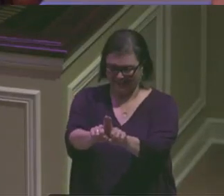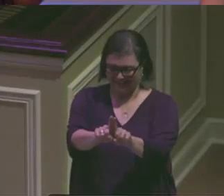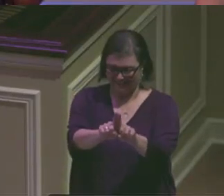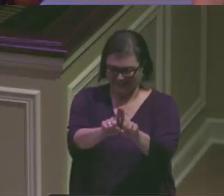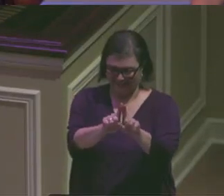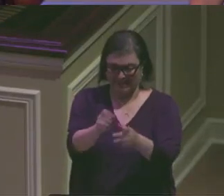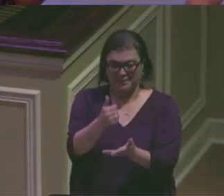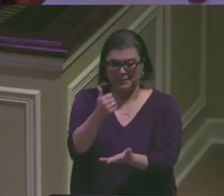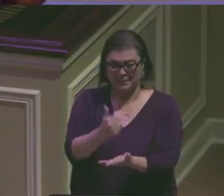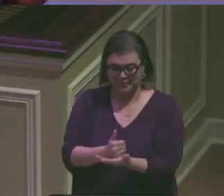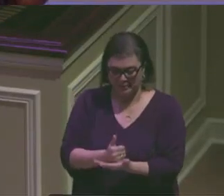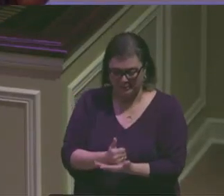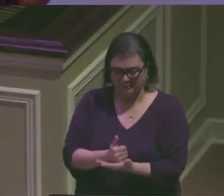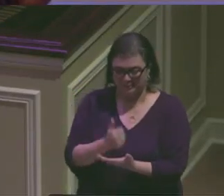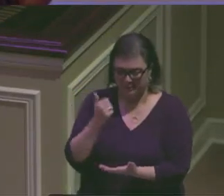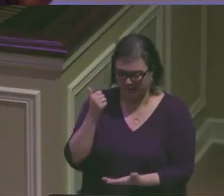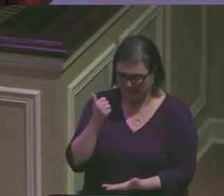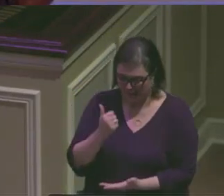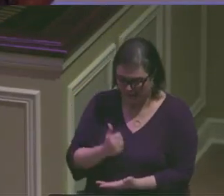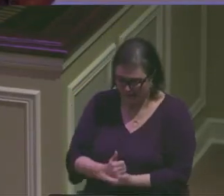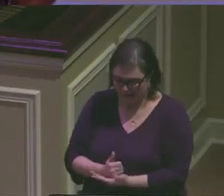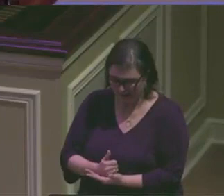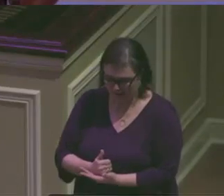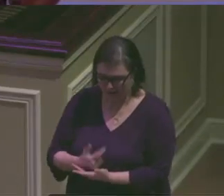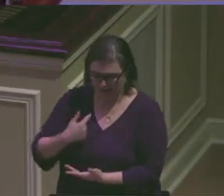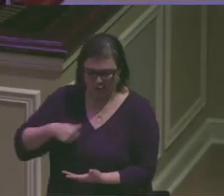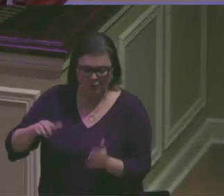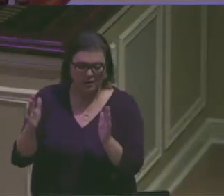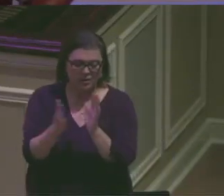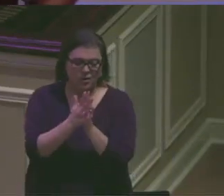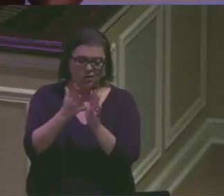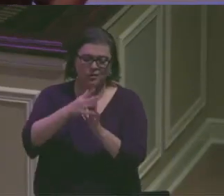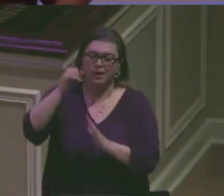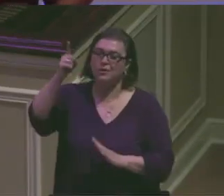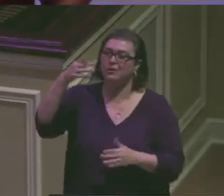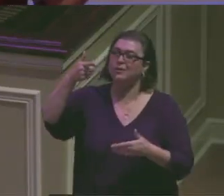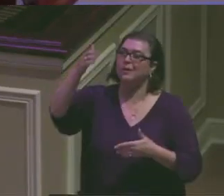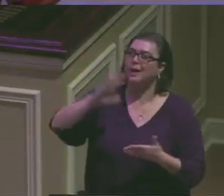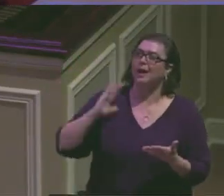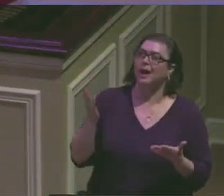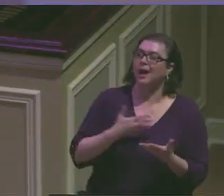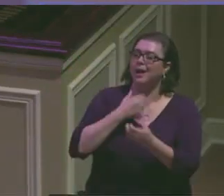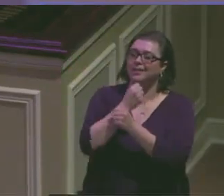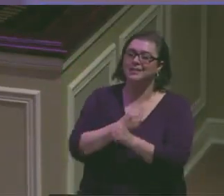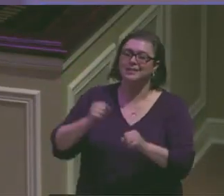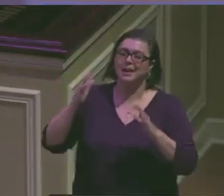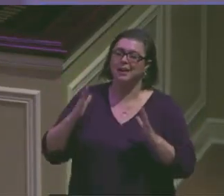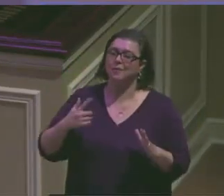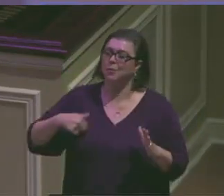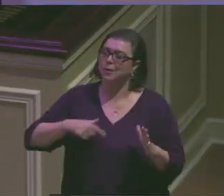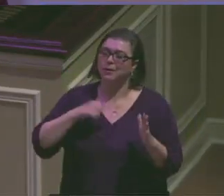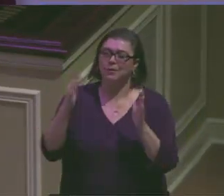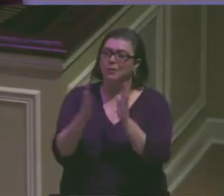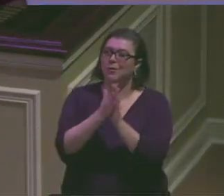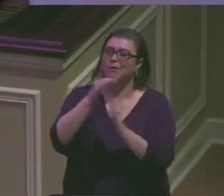side. Amen. Amen. So we glorify you, God, our Savior. We glorify you.